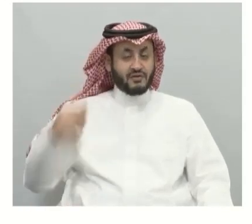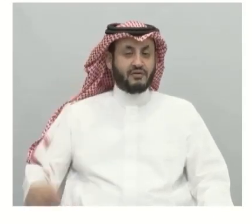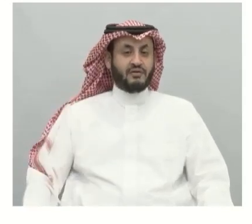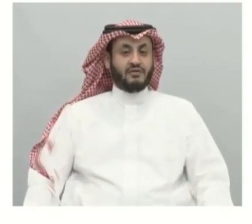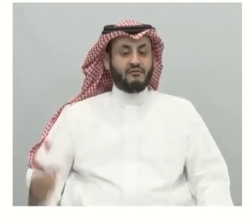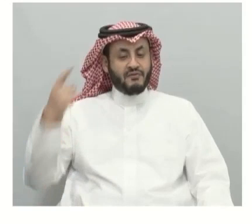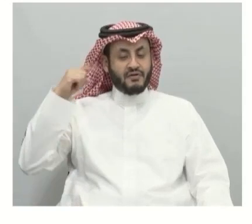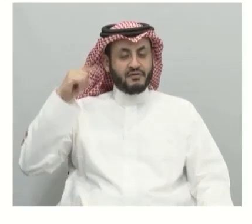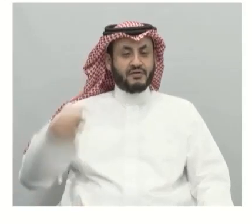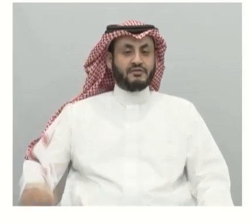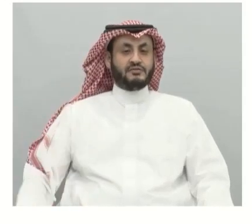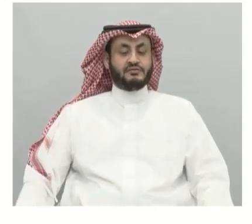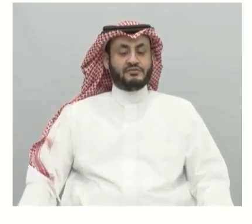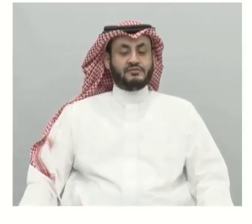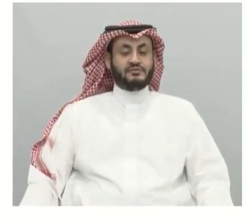country?